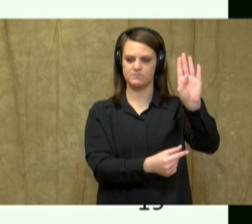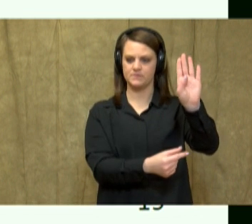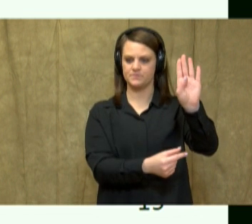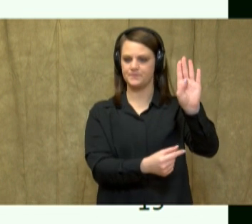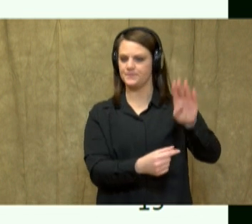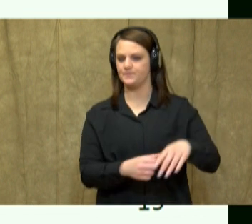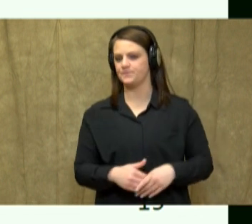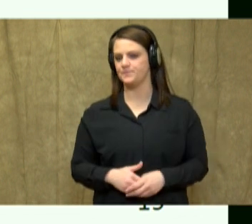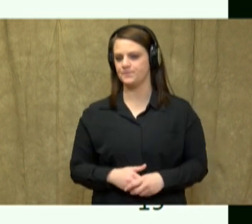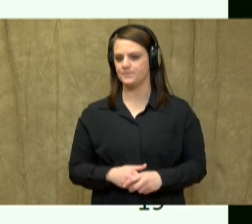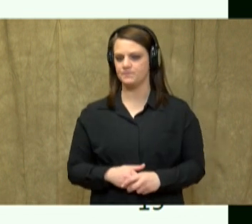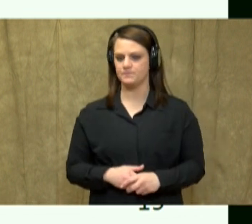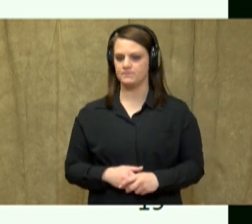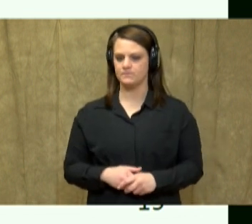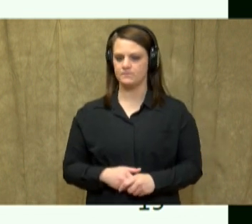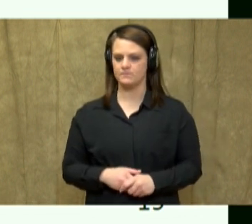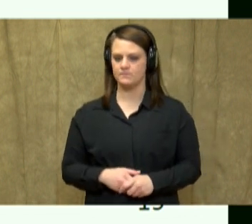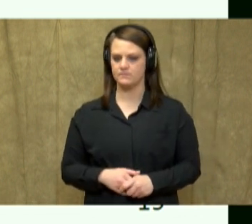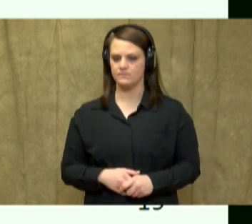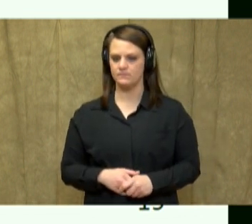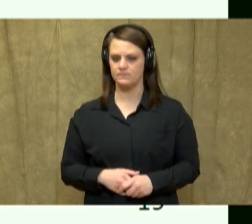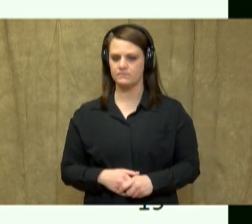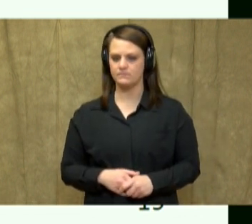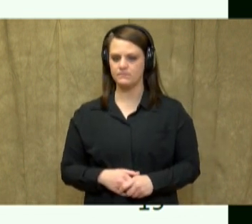down the side.